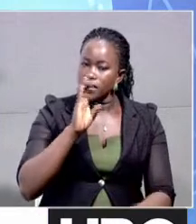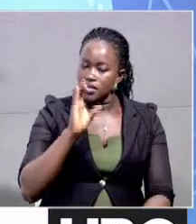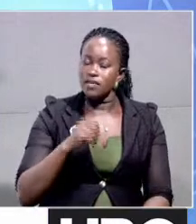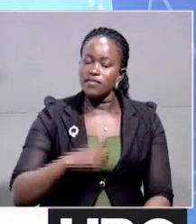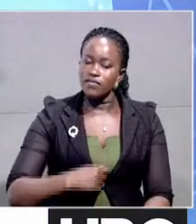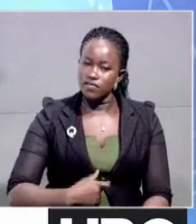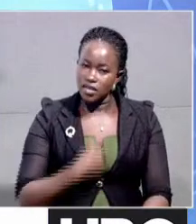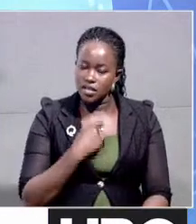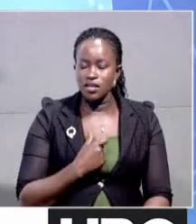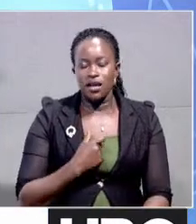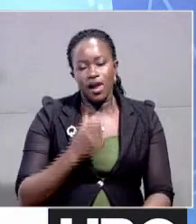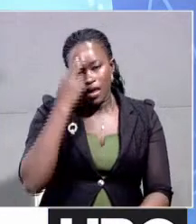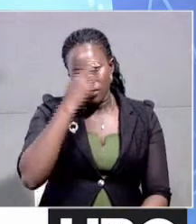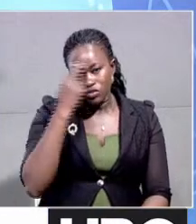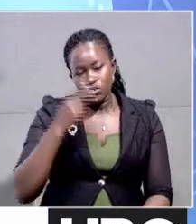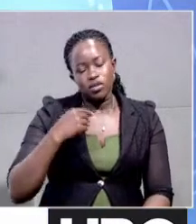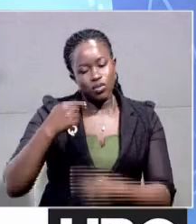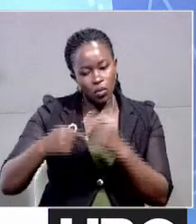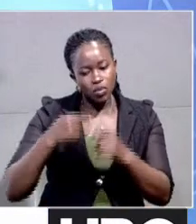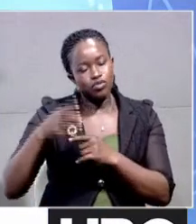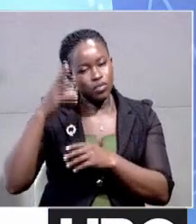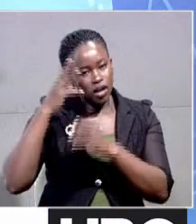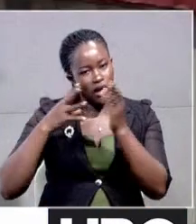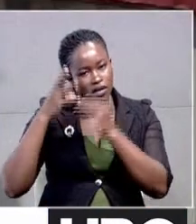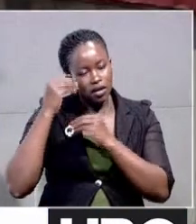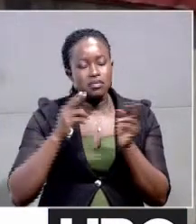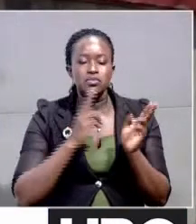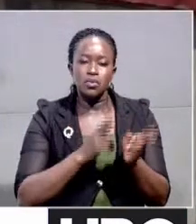busy with their daily lessons.